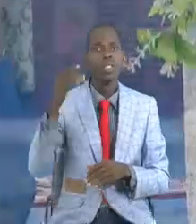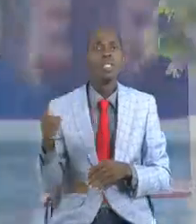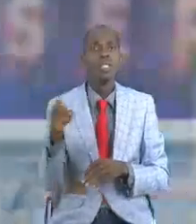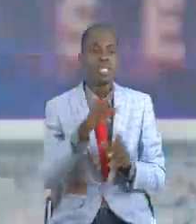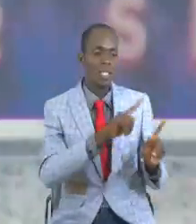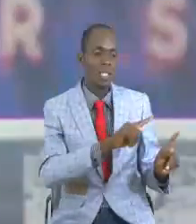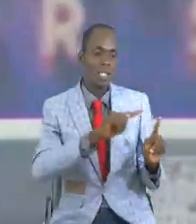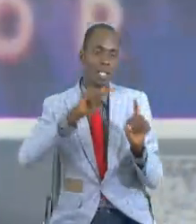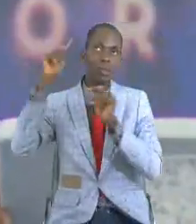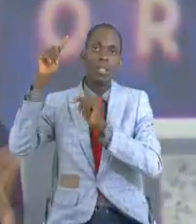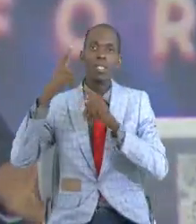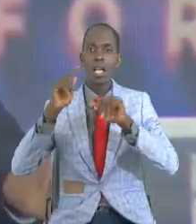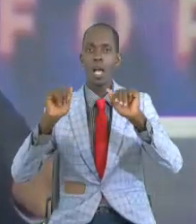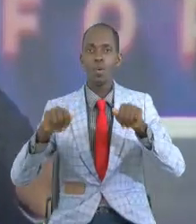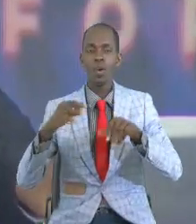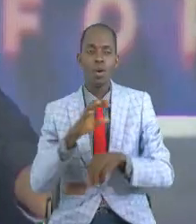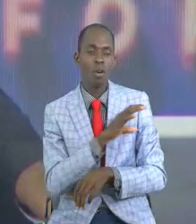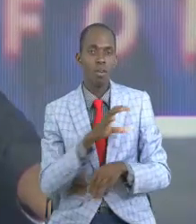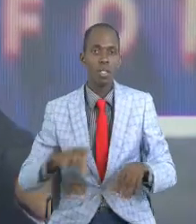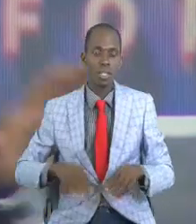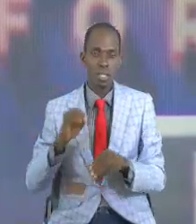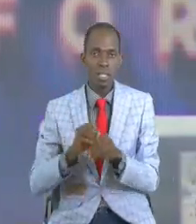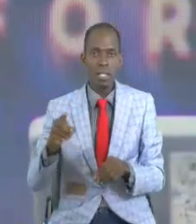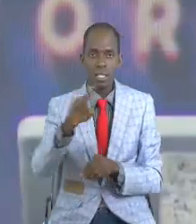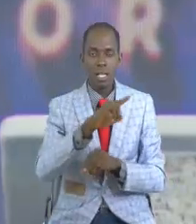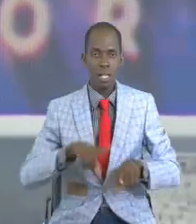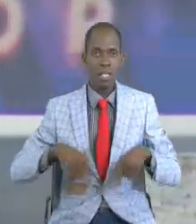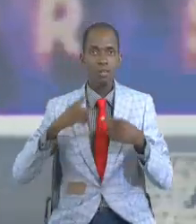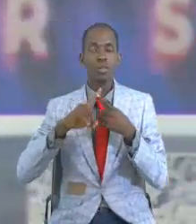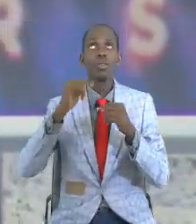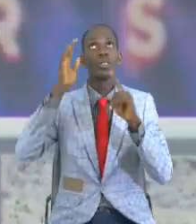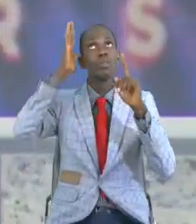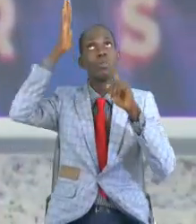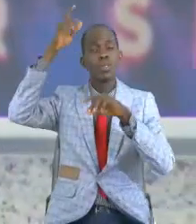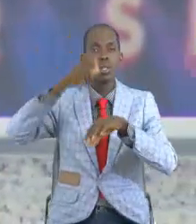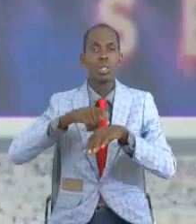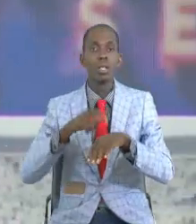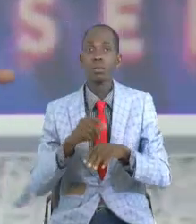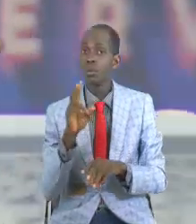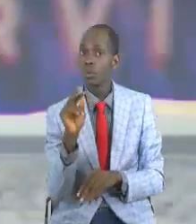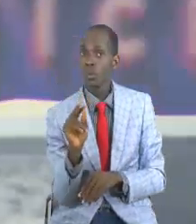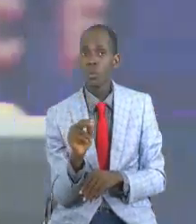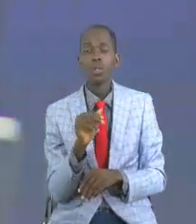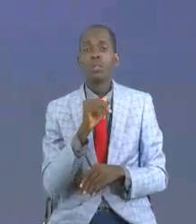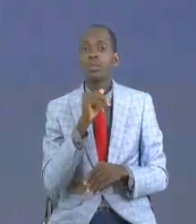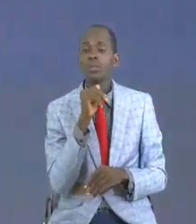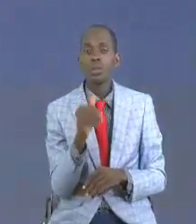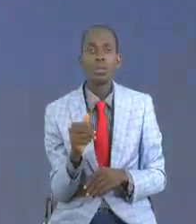ability of Christ in their lives to the future. No, not was, not will be.